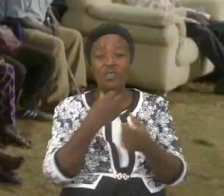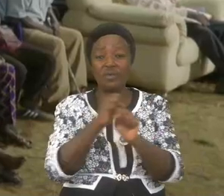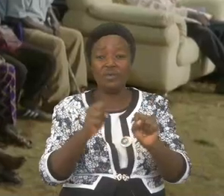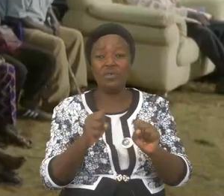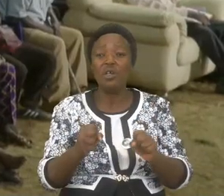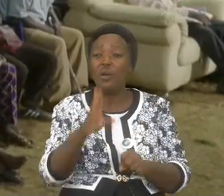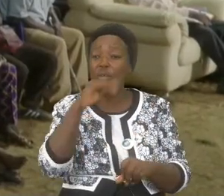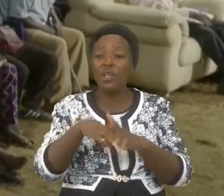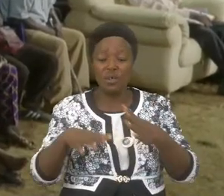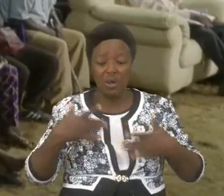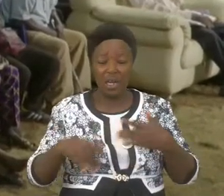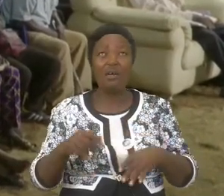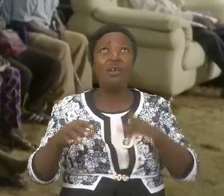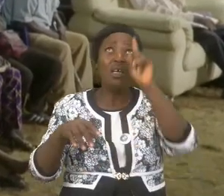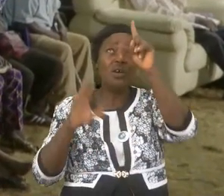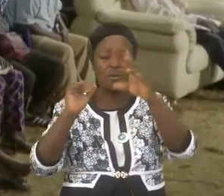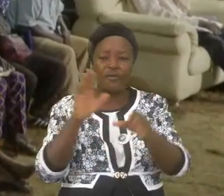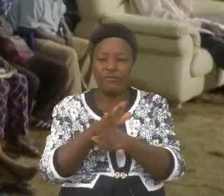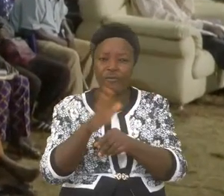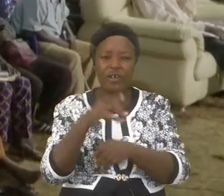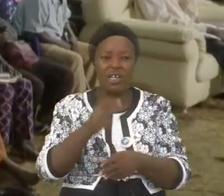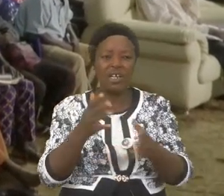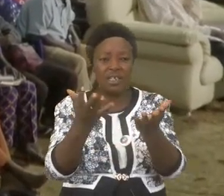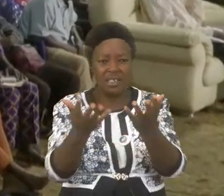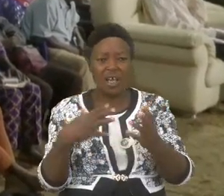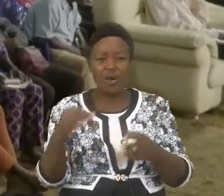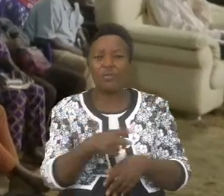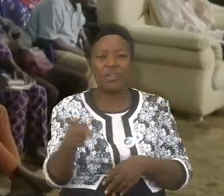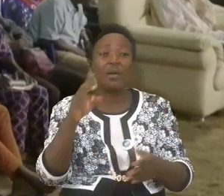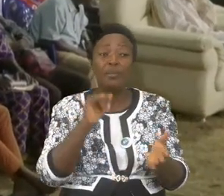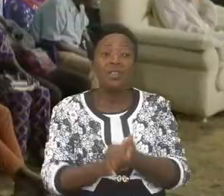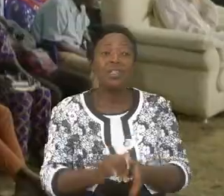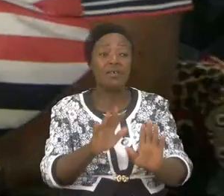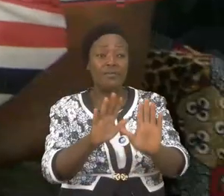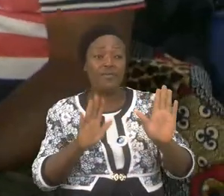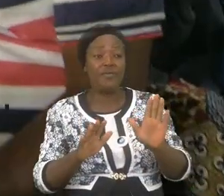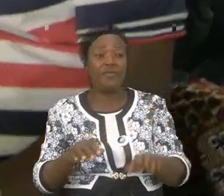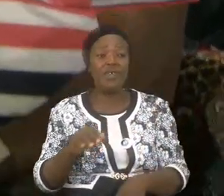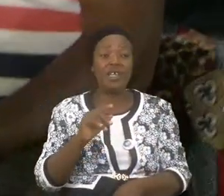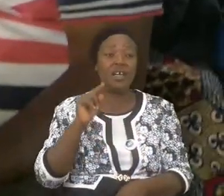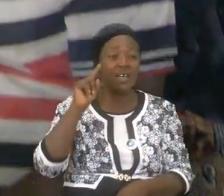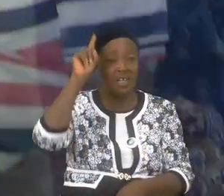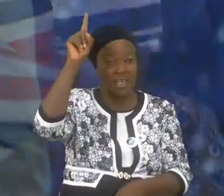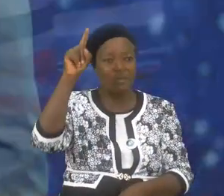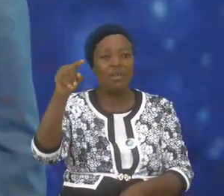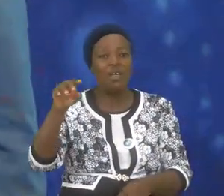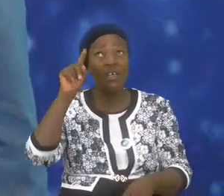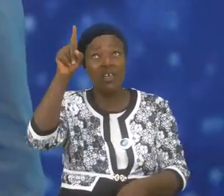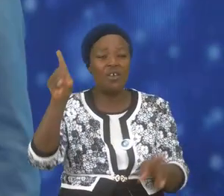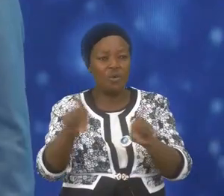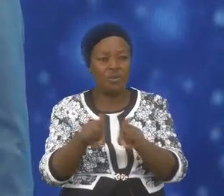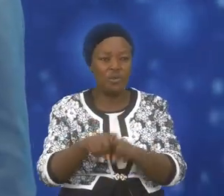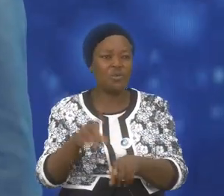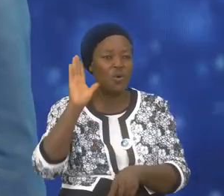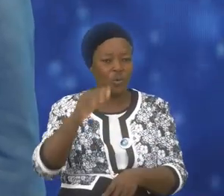them that fear him. He also will hear their cry and save them. He